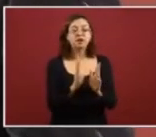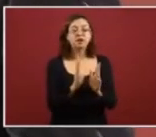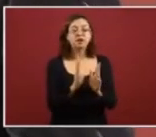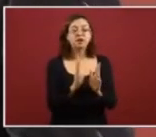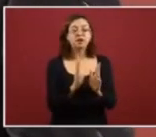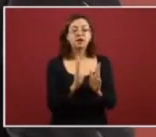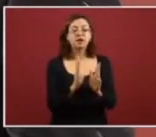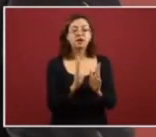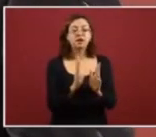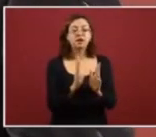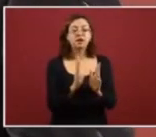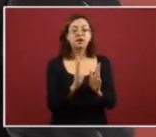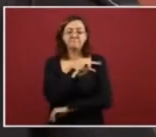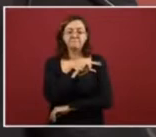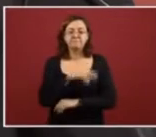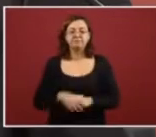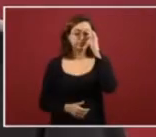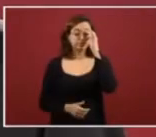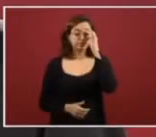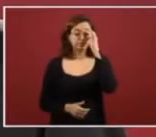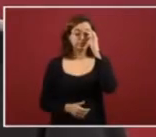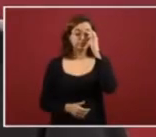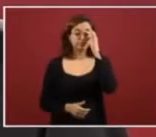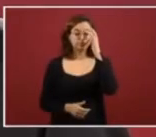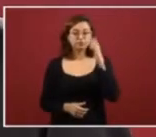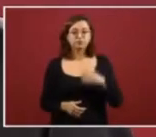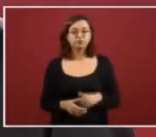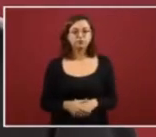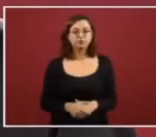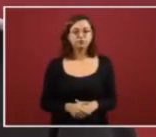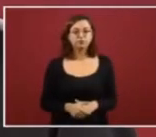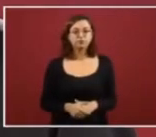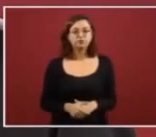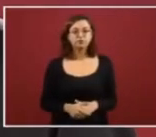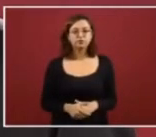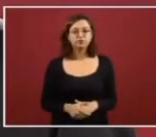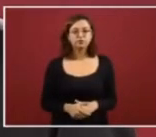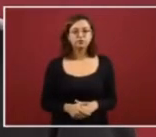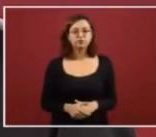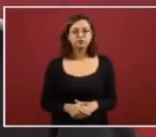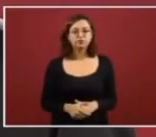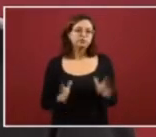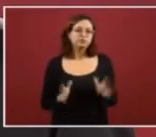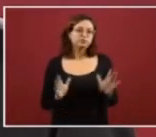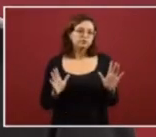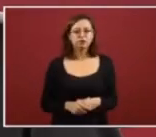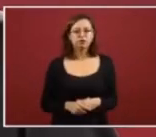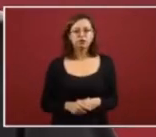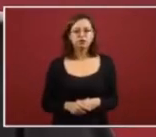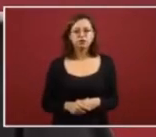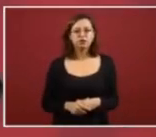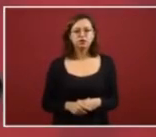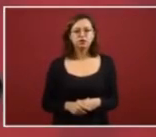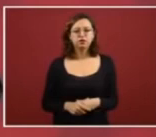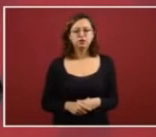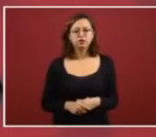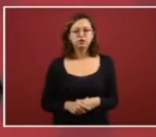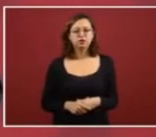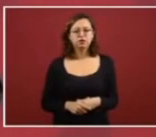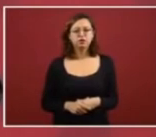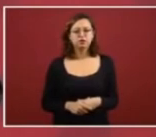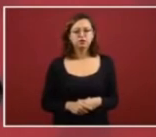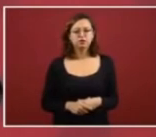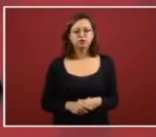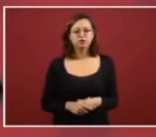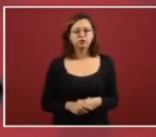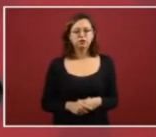agua. To privatize water. Y en ese entonces, and at that time, hablamos con